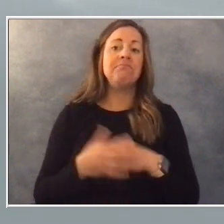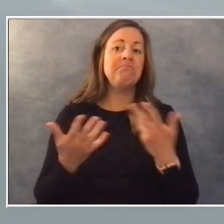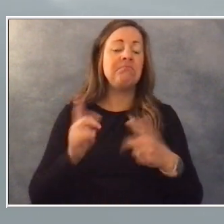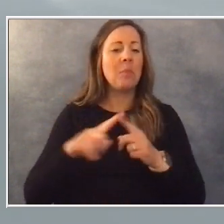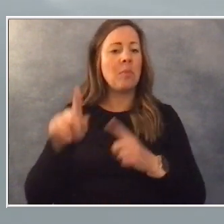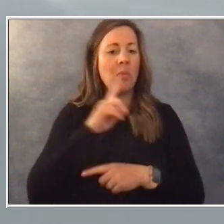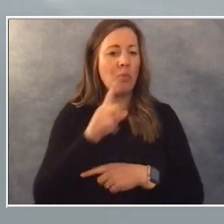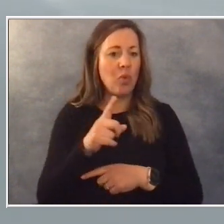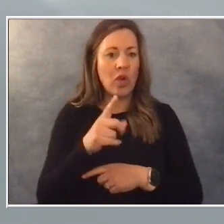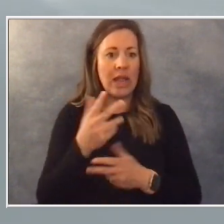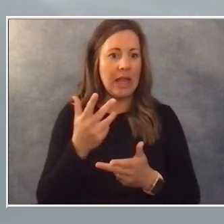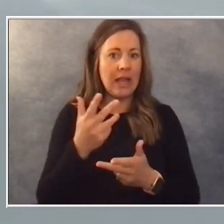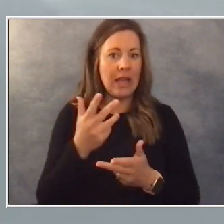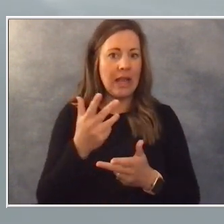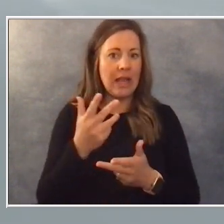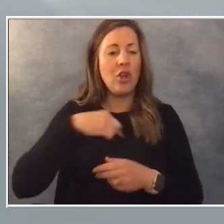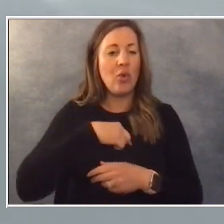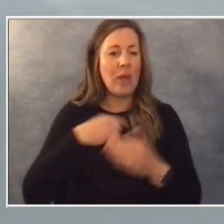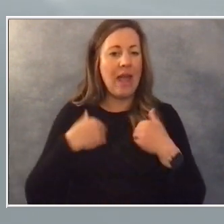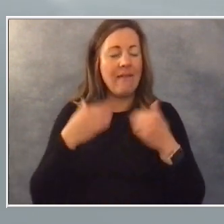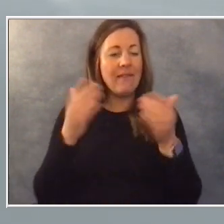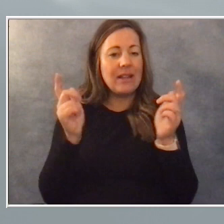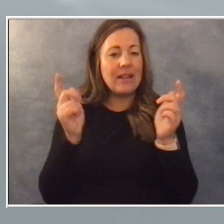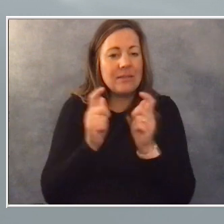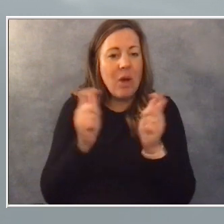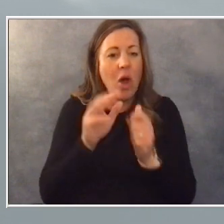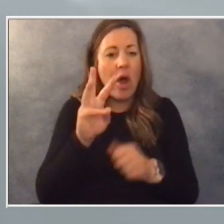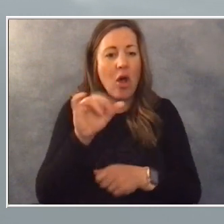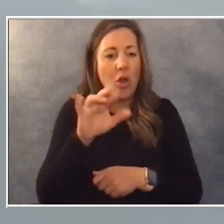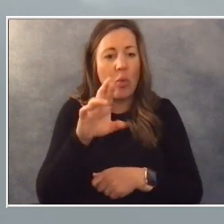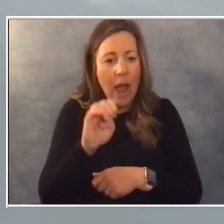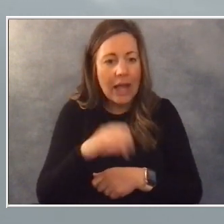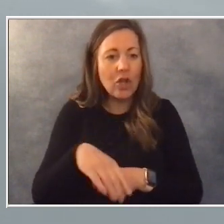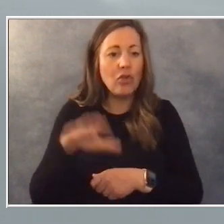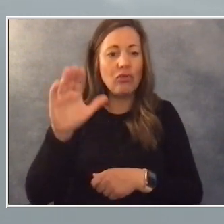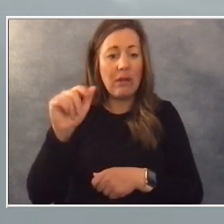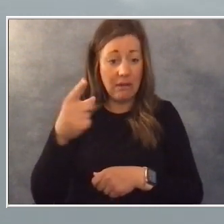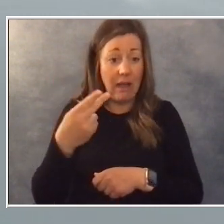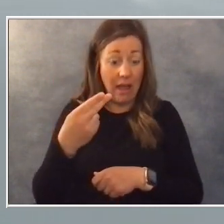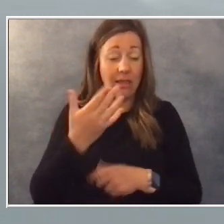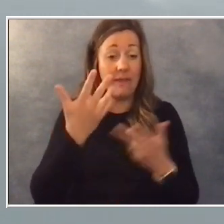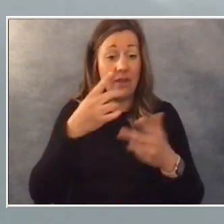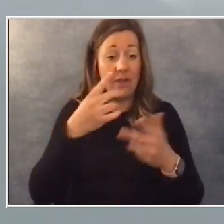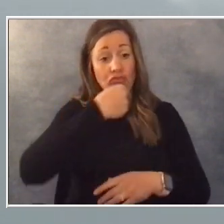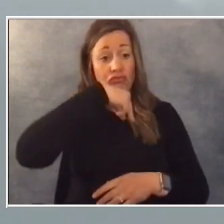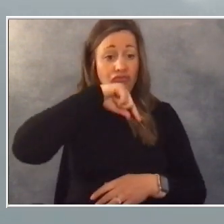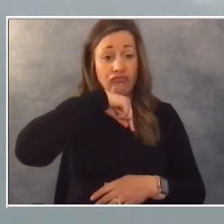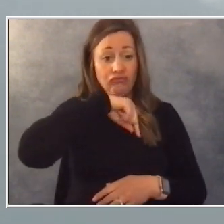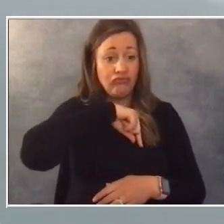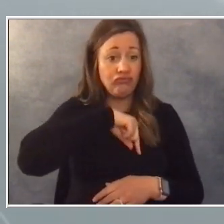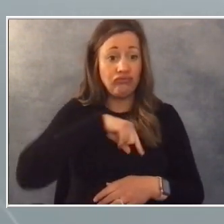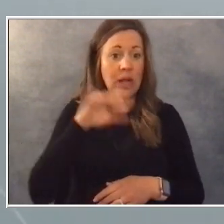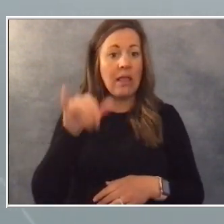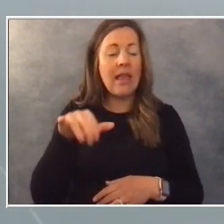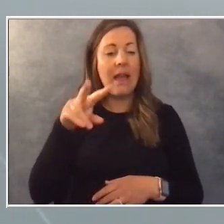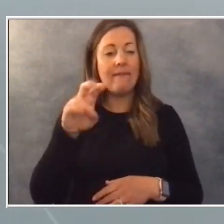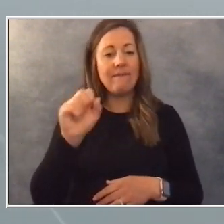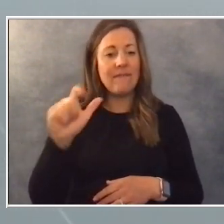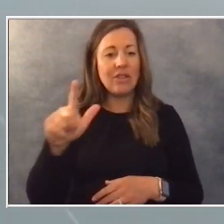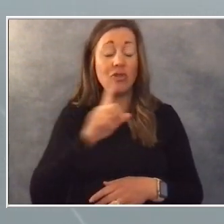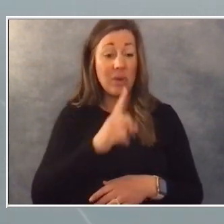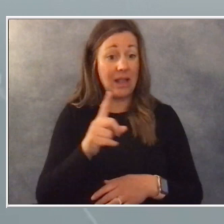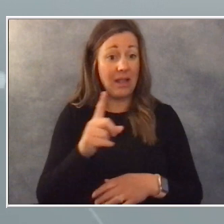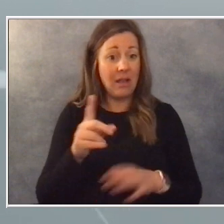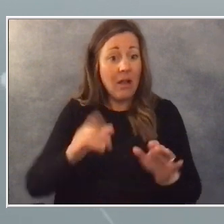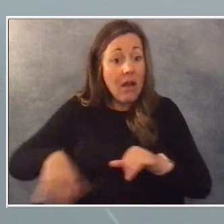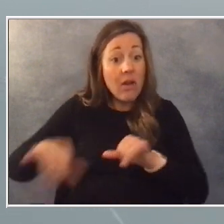basically threading a little catheter and wire right down the vessel. And the reason this was not very common, say 15 years ago,